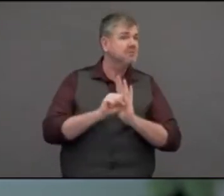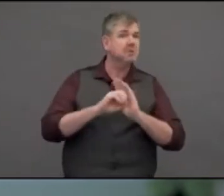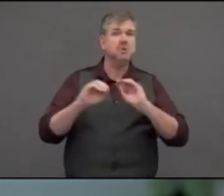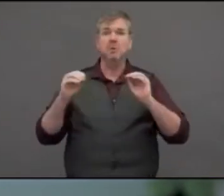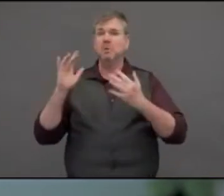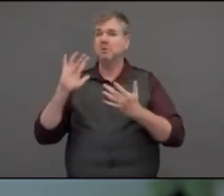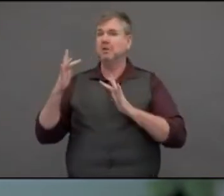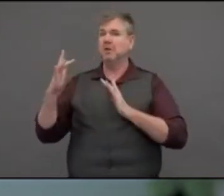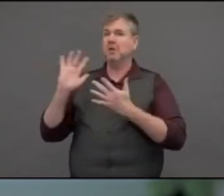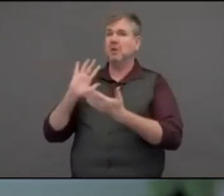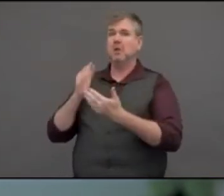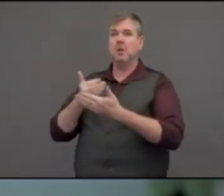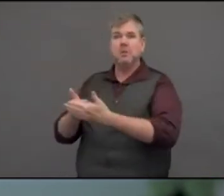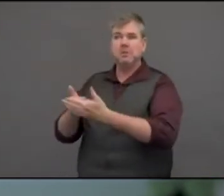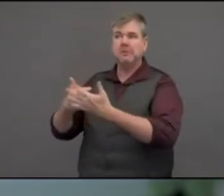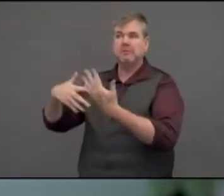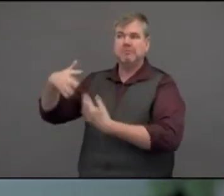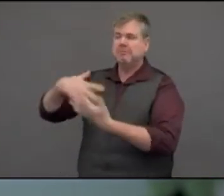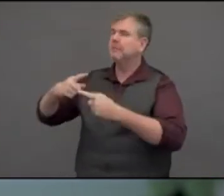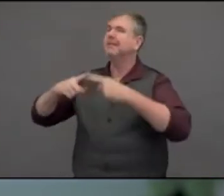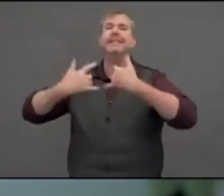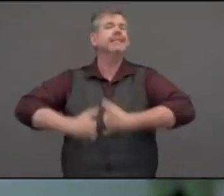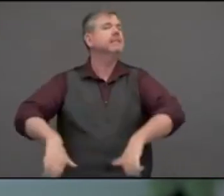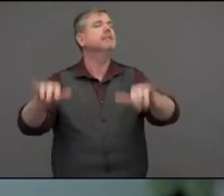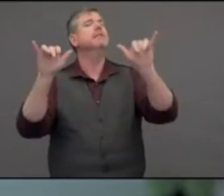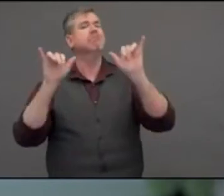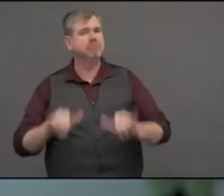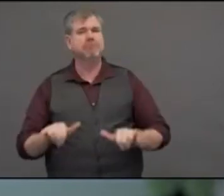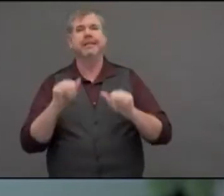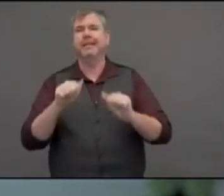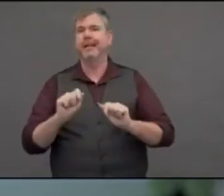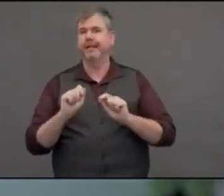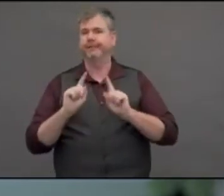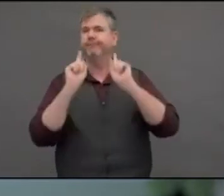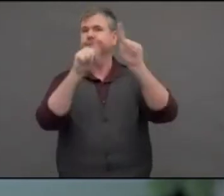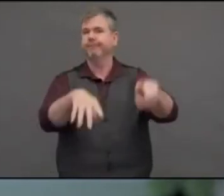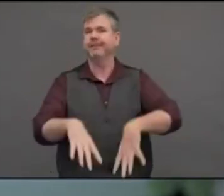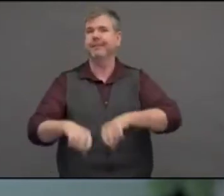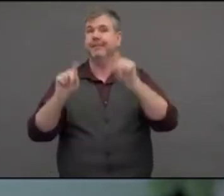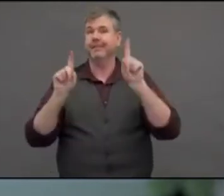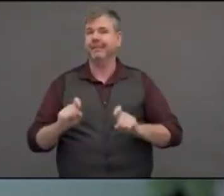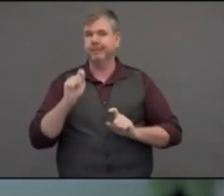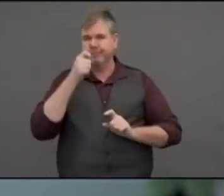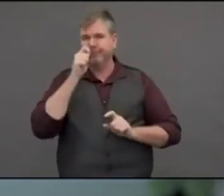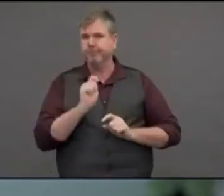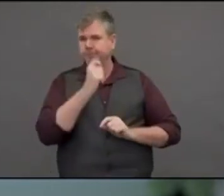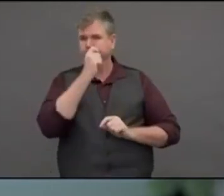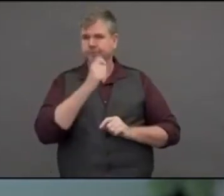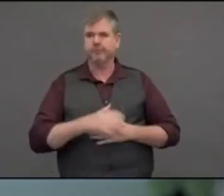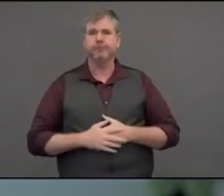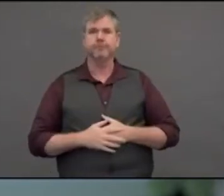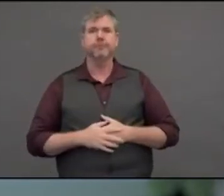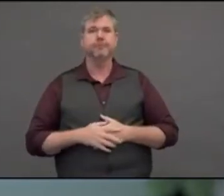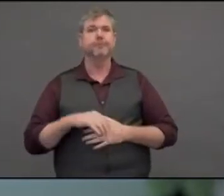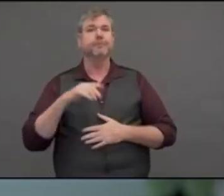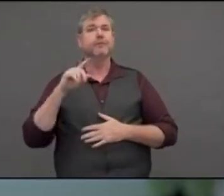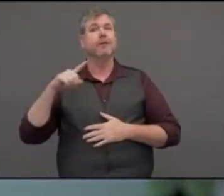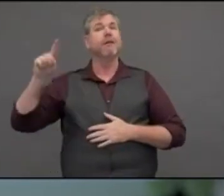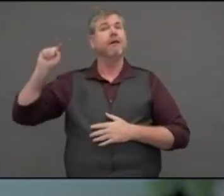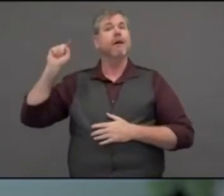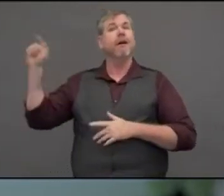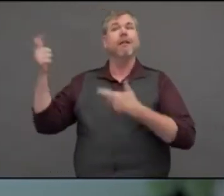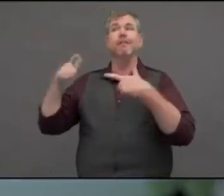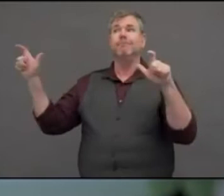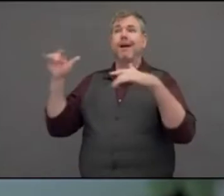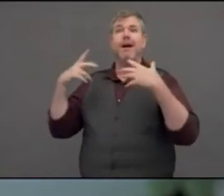get tested, and the order requires that these providers provide that testing to their patients every